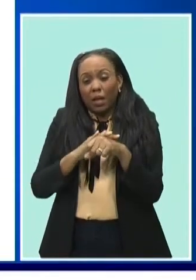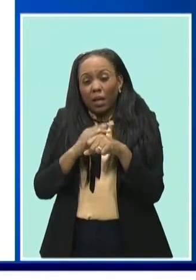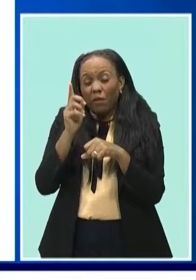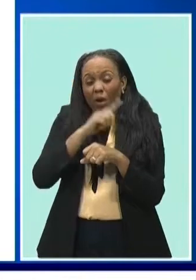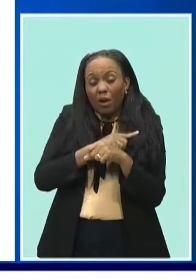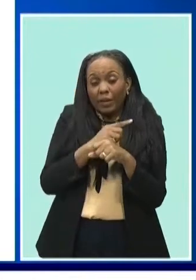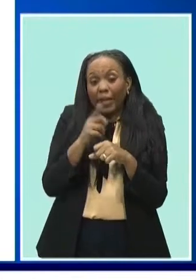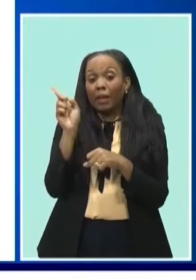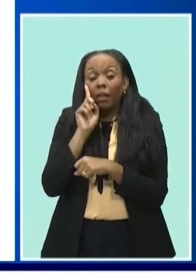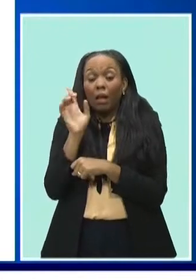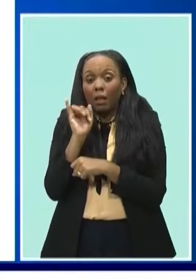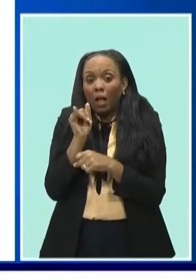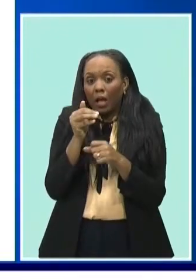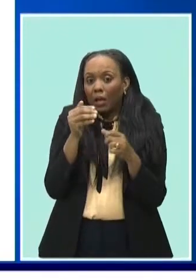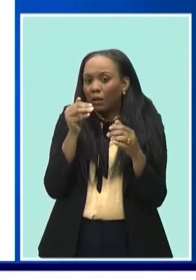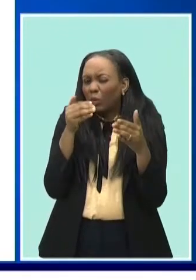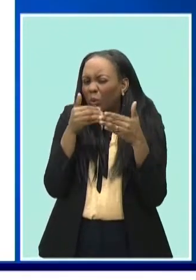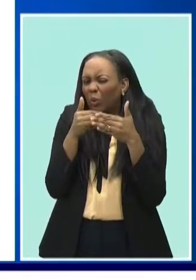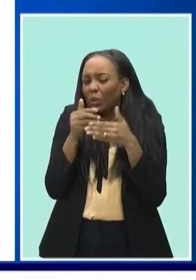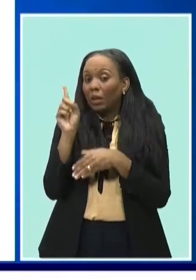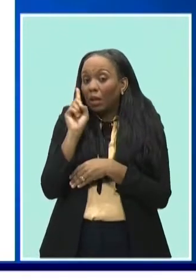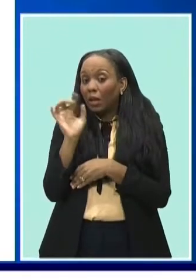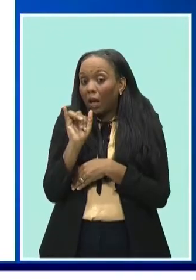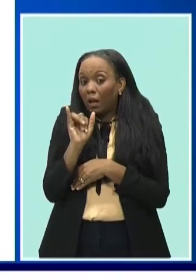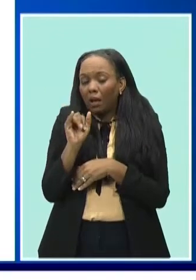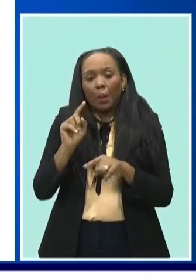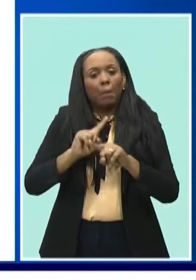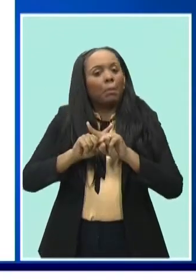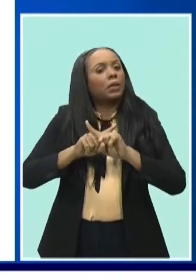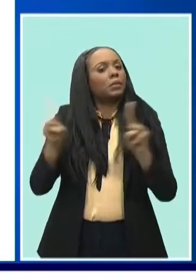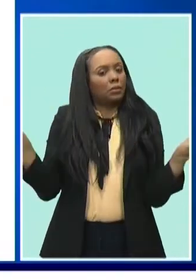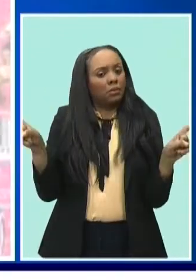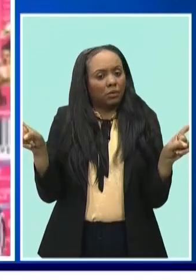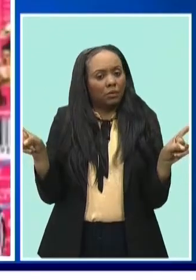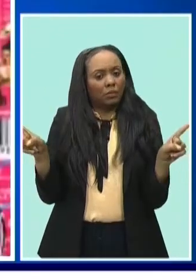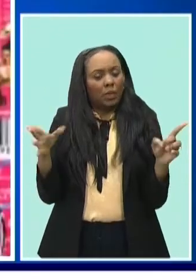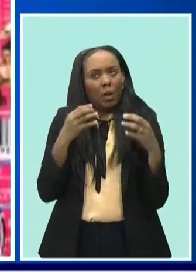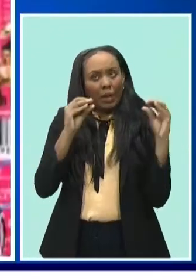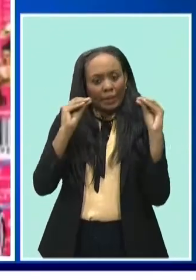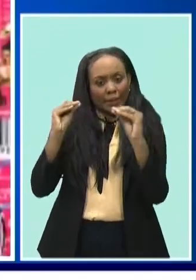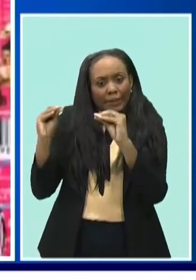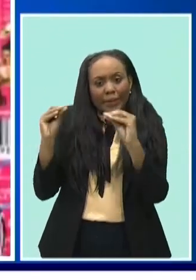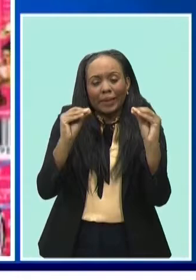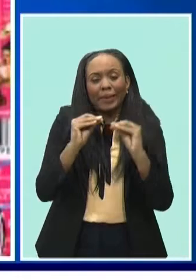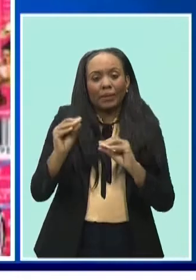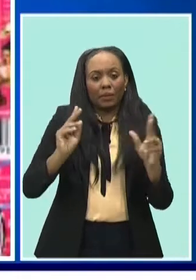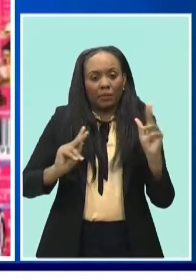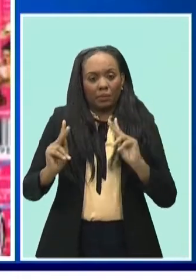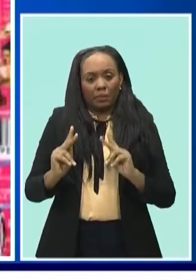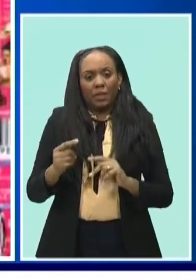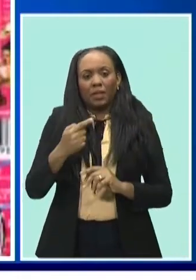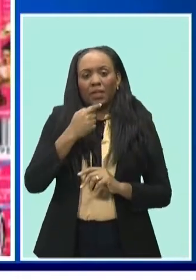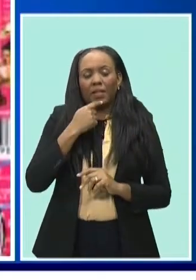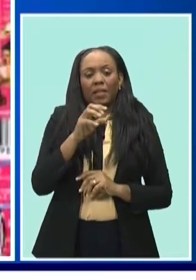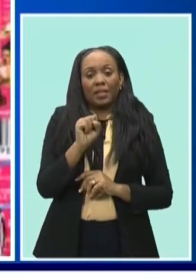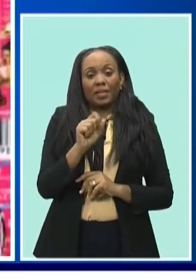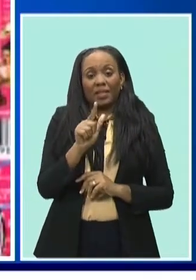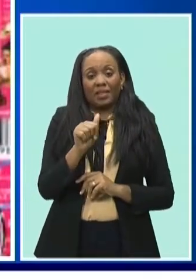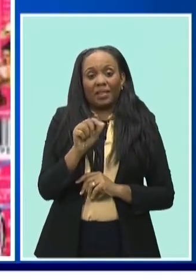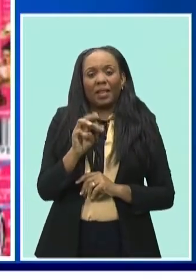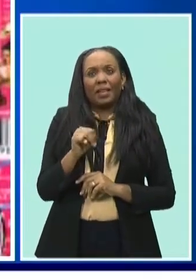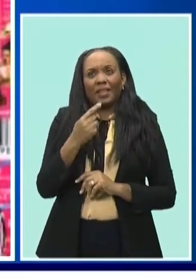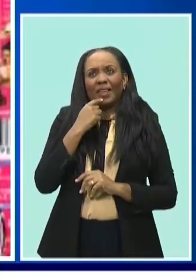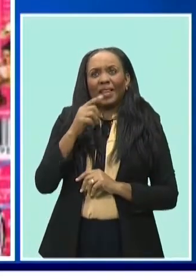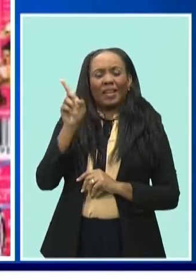of its brand, in what the company also described as an ad to educate the public. Slam says while the packaging is